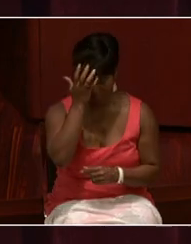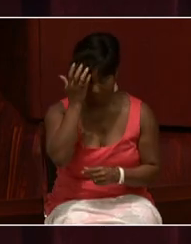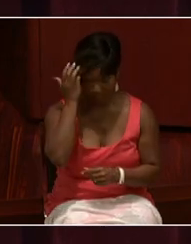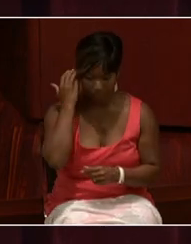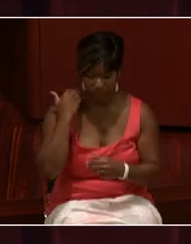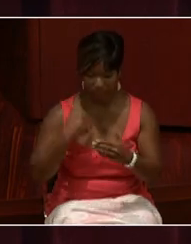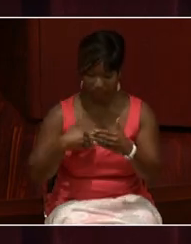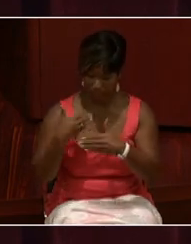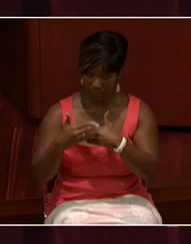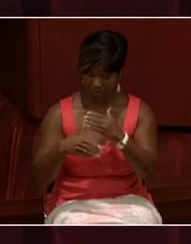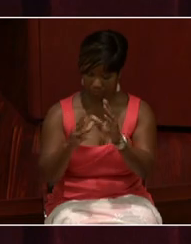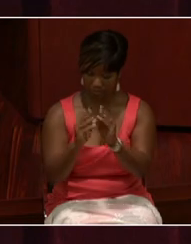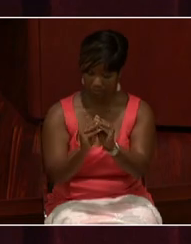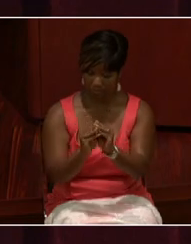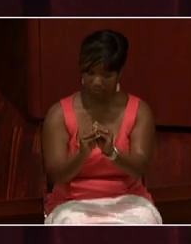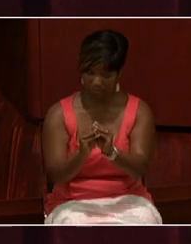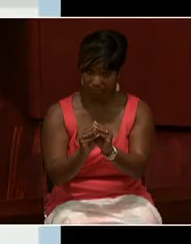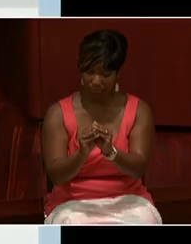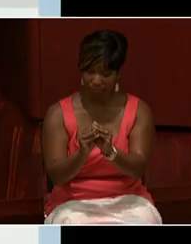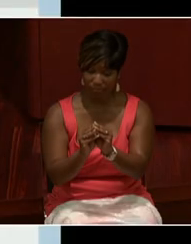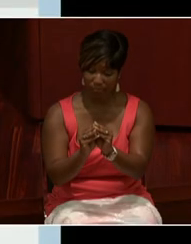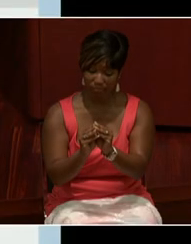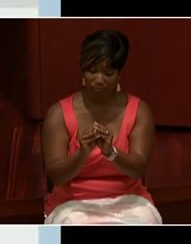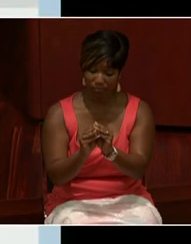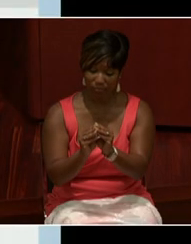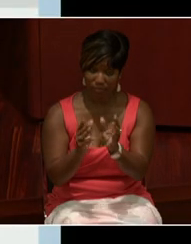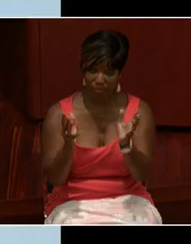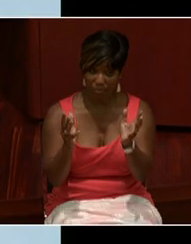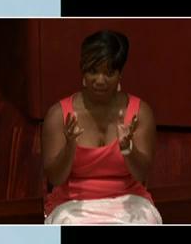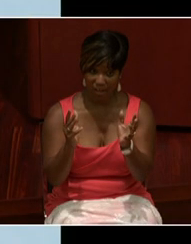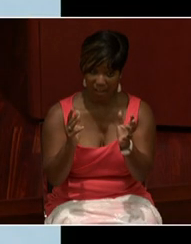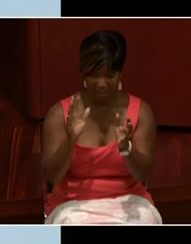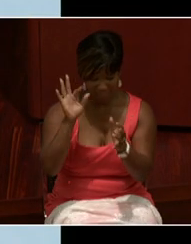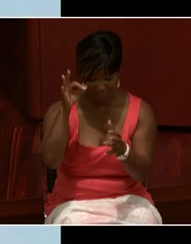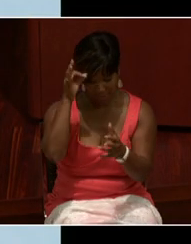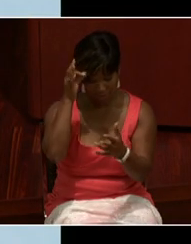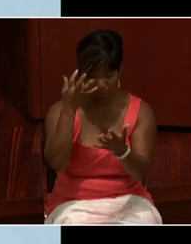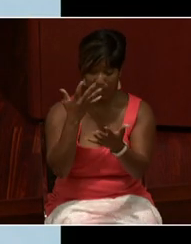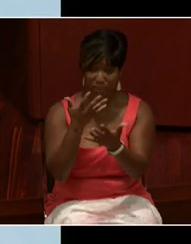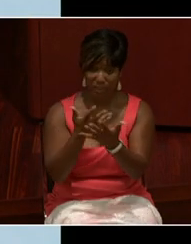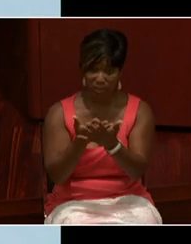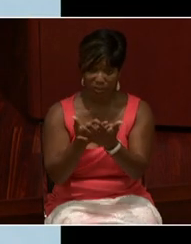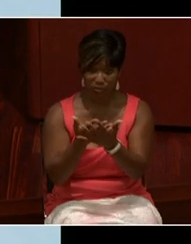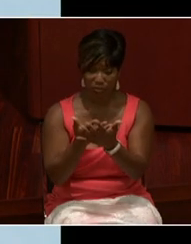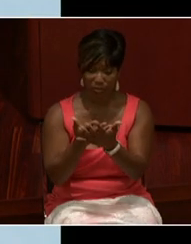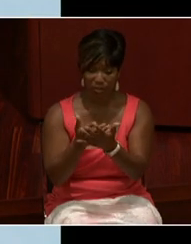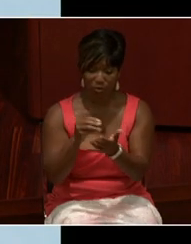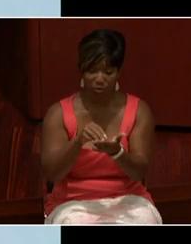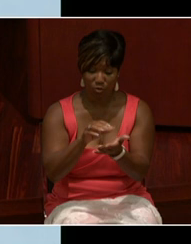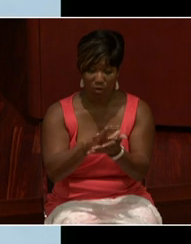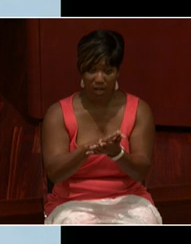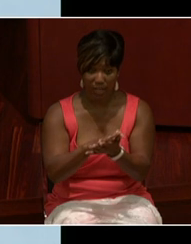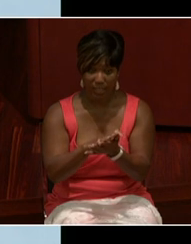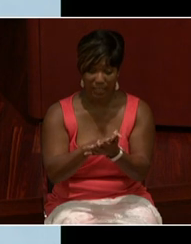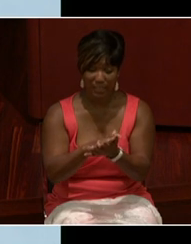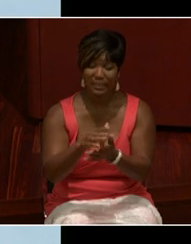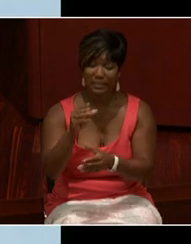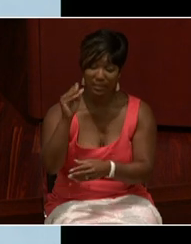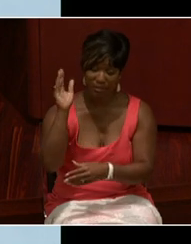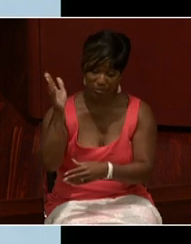1-855-309-8404. Our next session is about federal penitentiary records, and our speaker is Jake